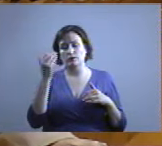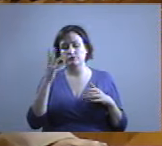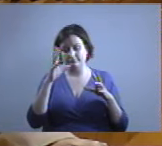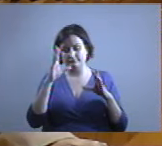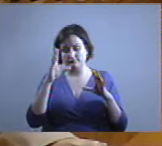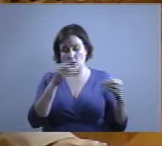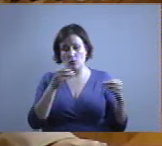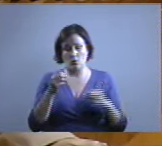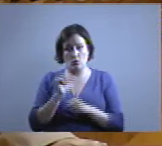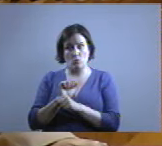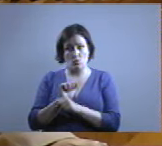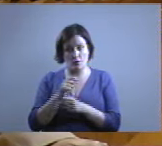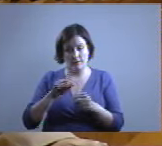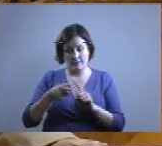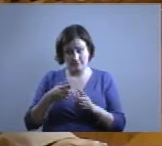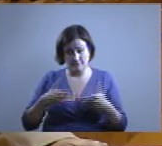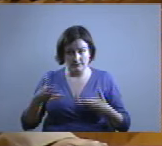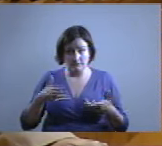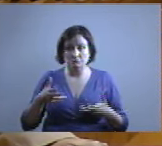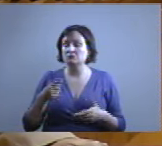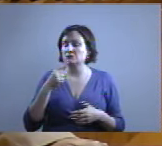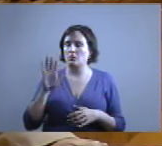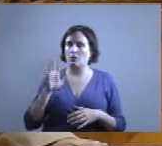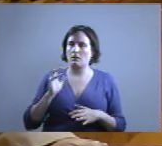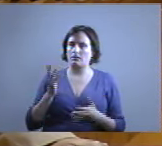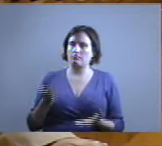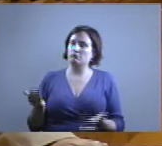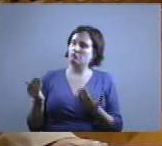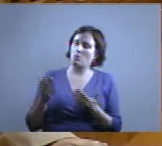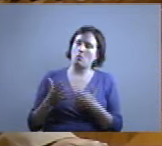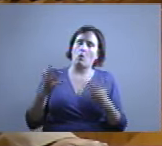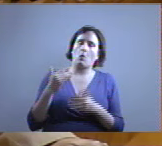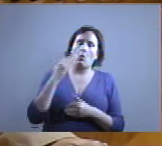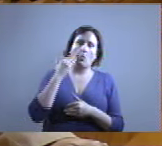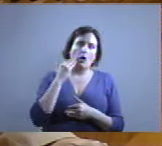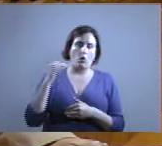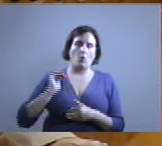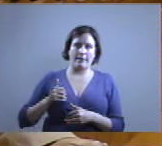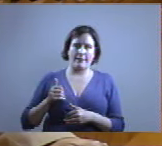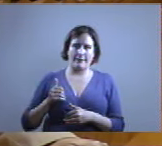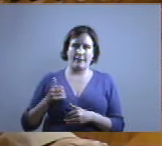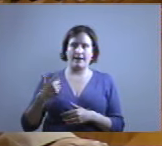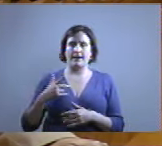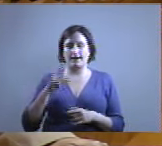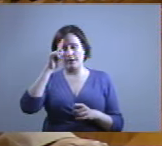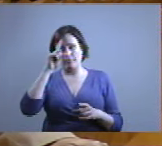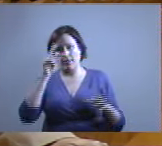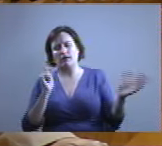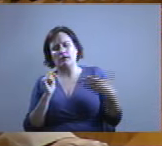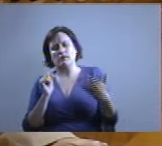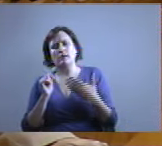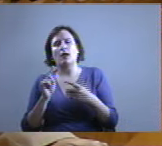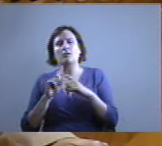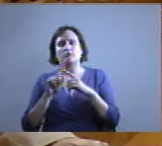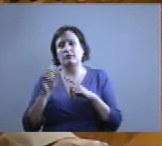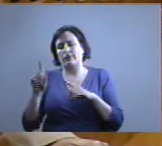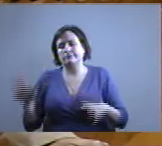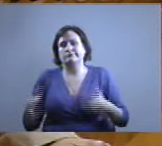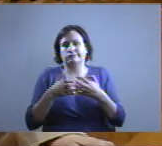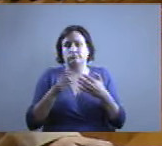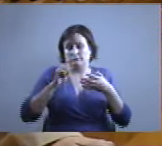they resolved that they will give preference to white women only and import blacks to meet the requirement of the Act, which